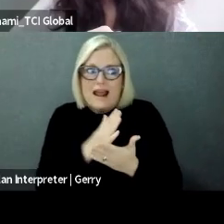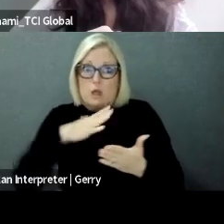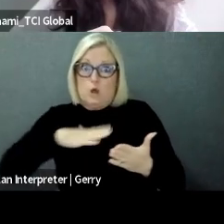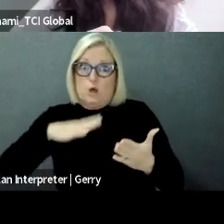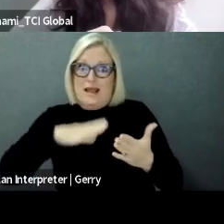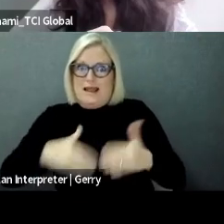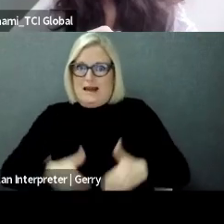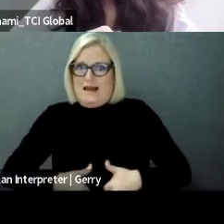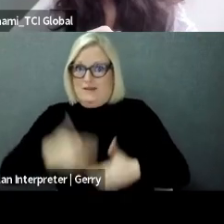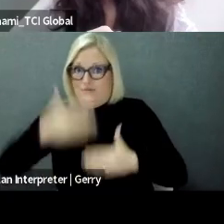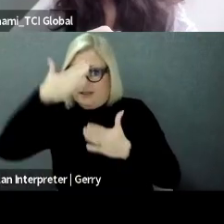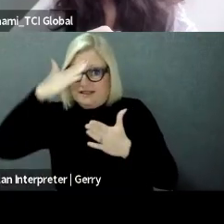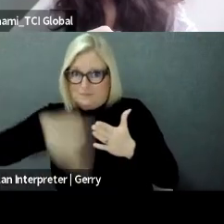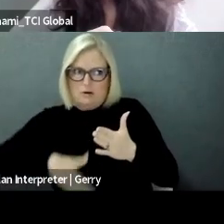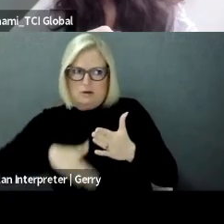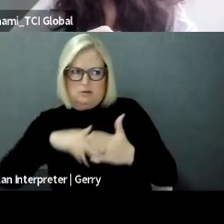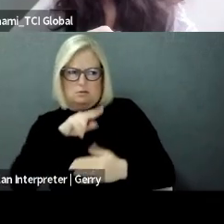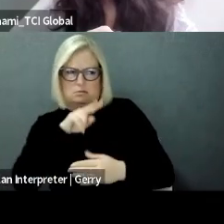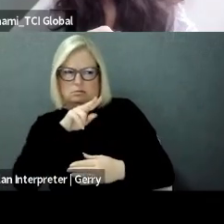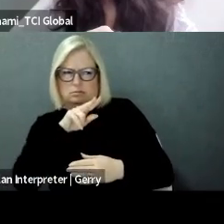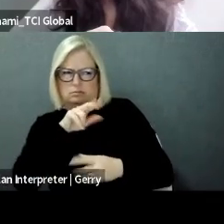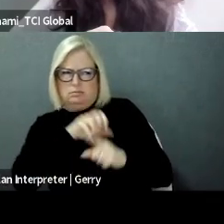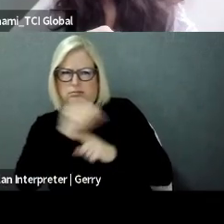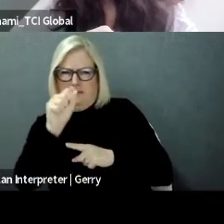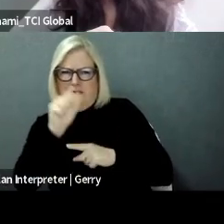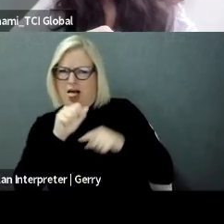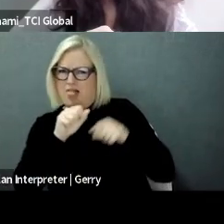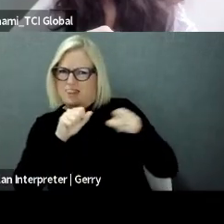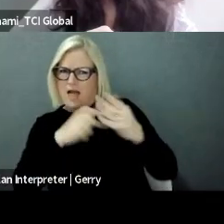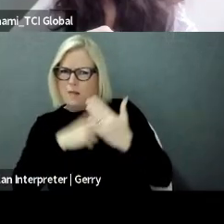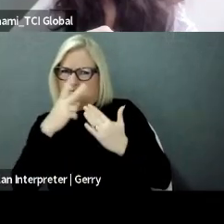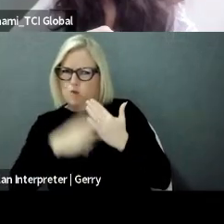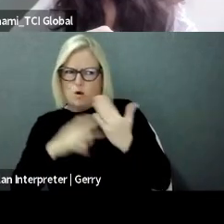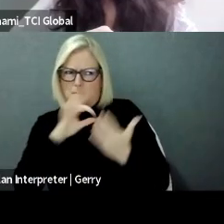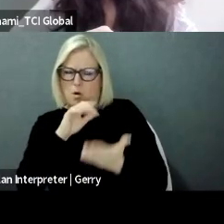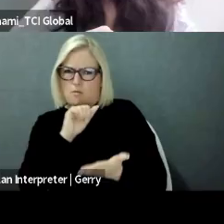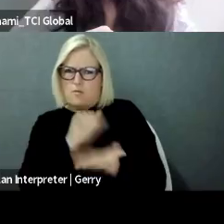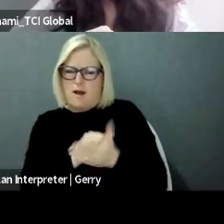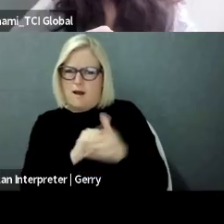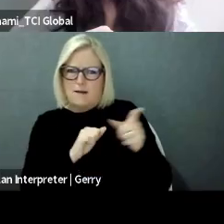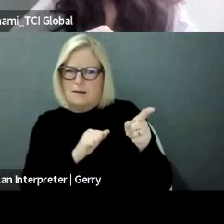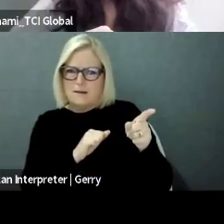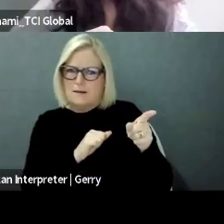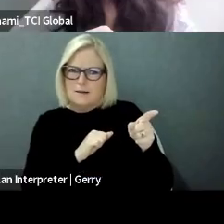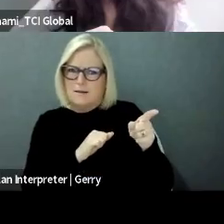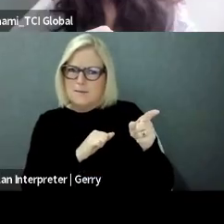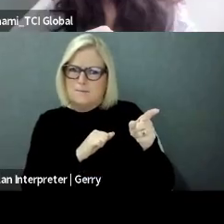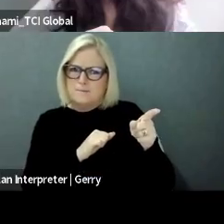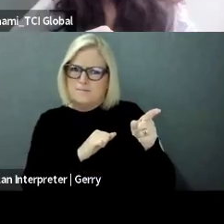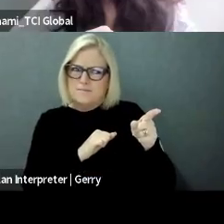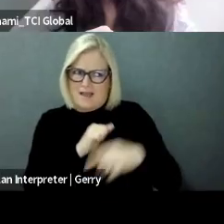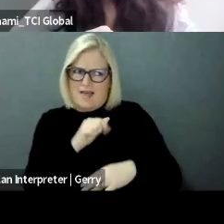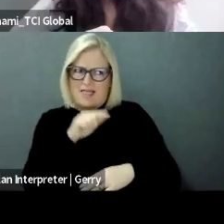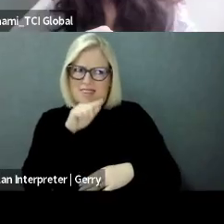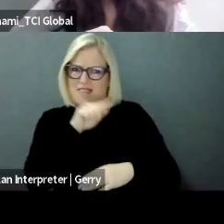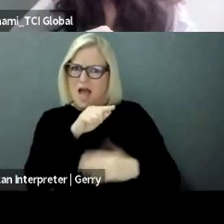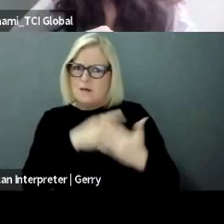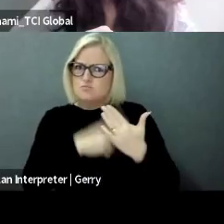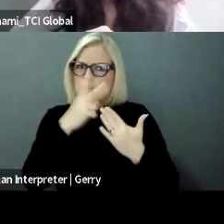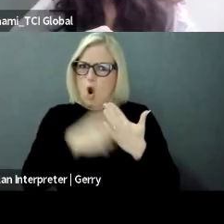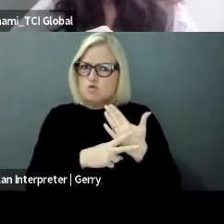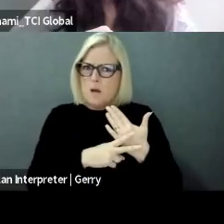identify when a program might be unintentionally contributing to funding or